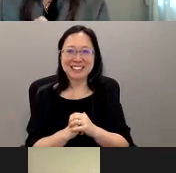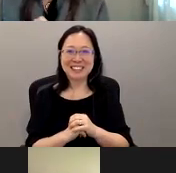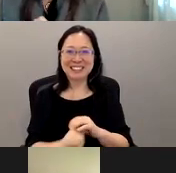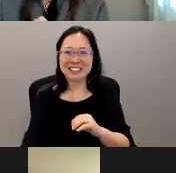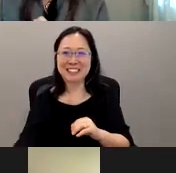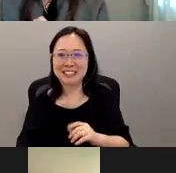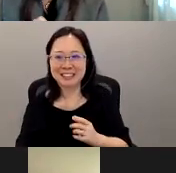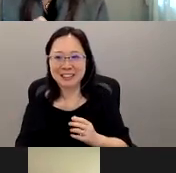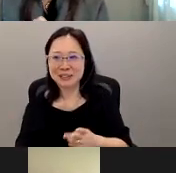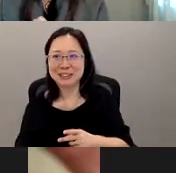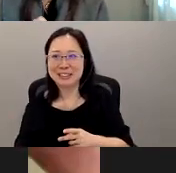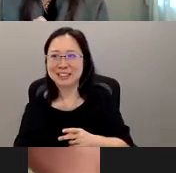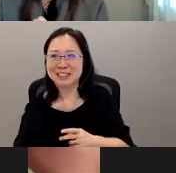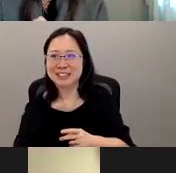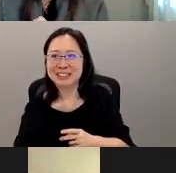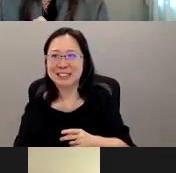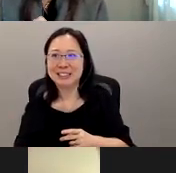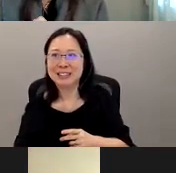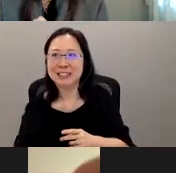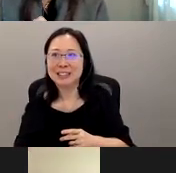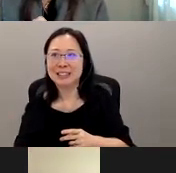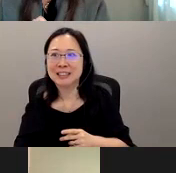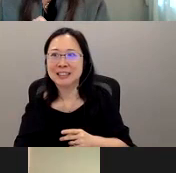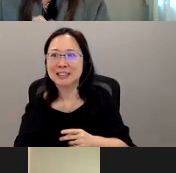So to unmute yourself, Susan.